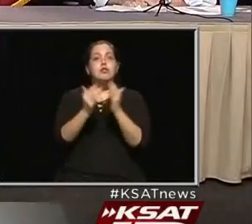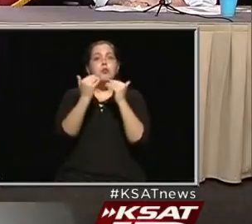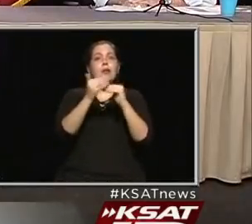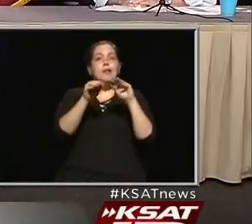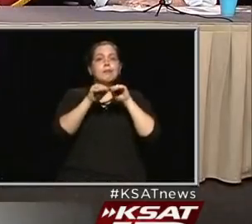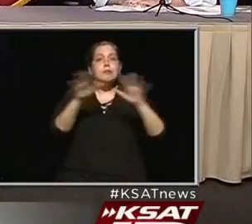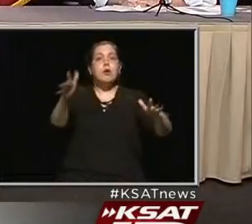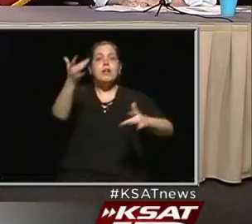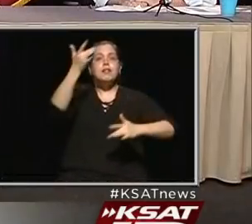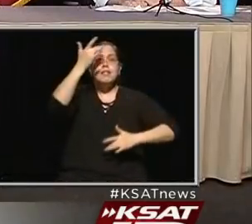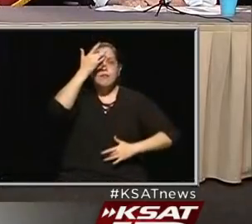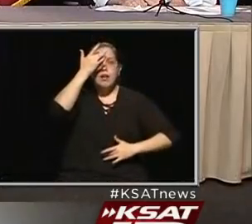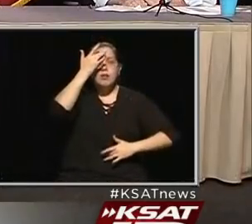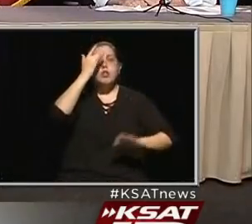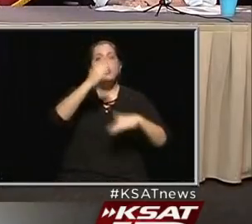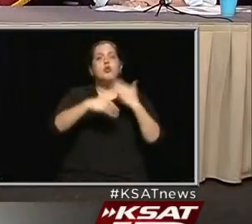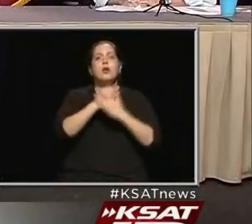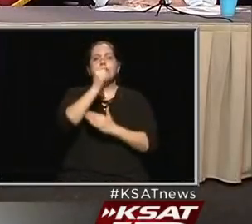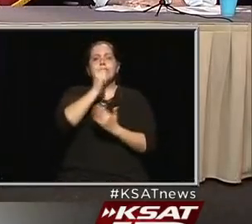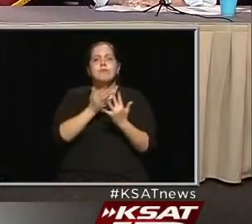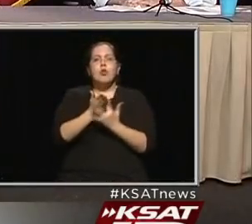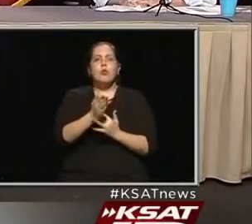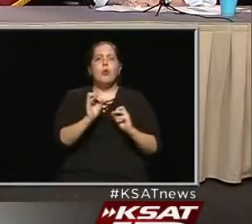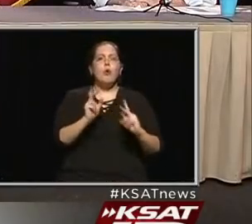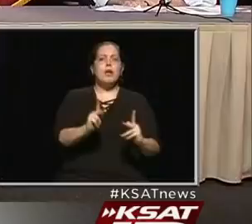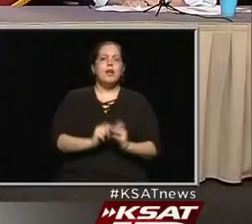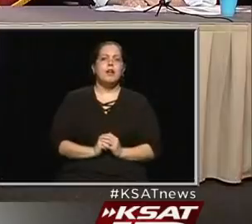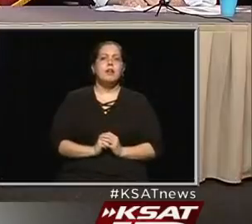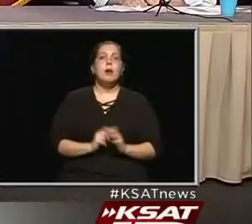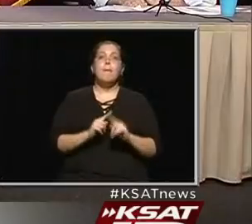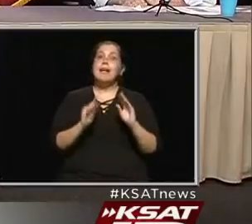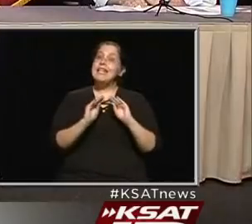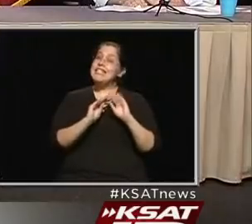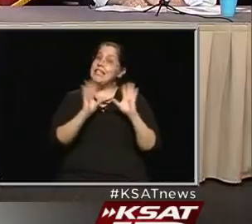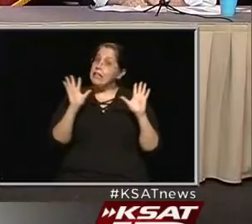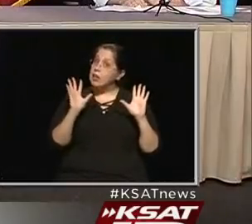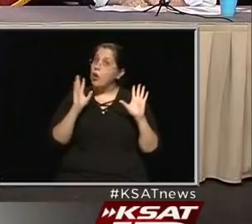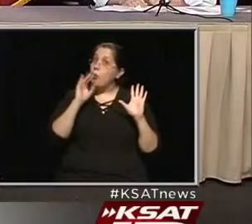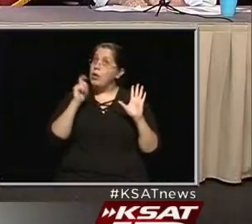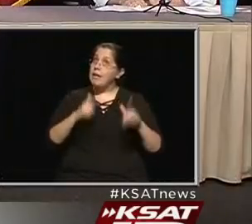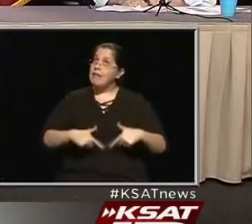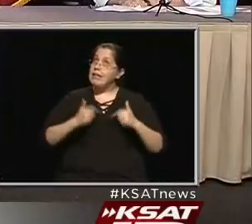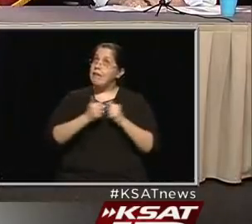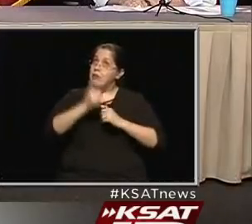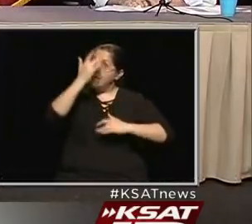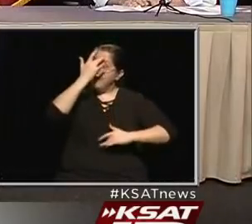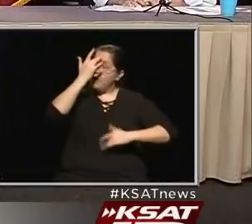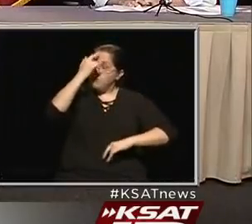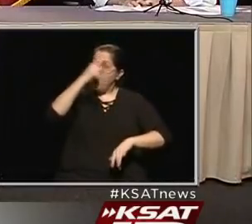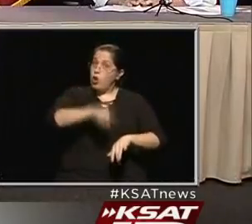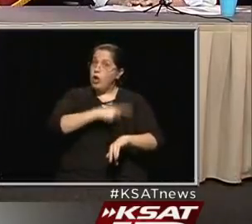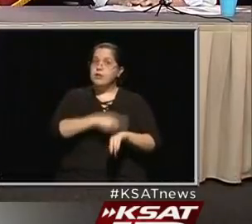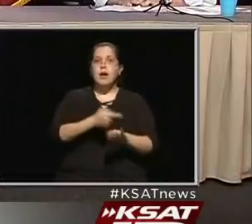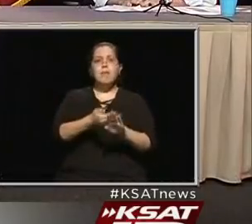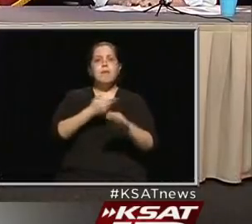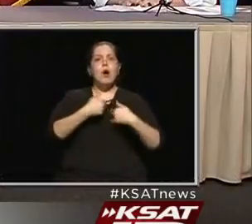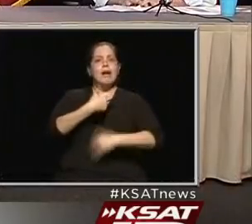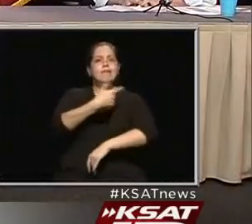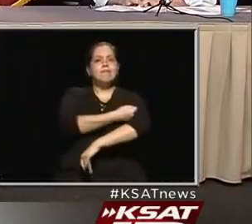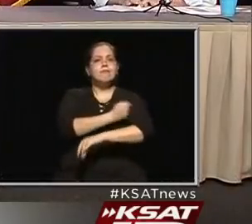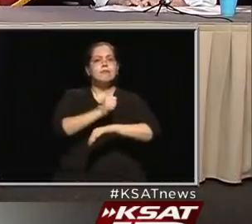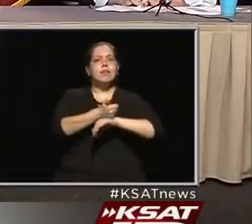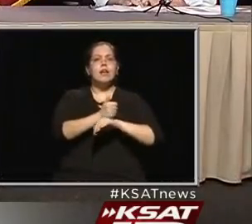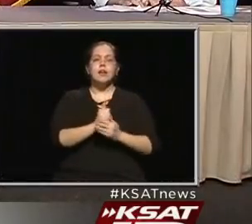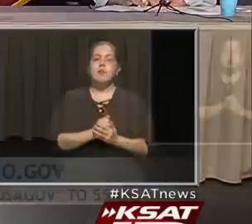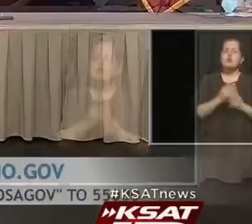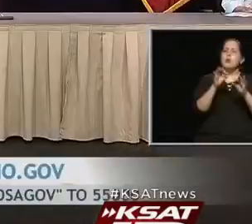the spread of this virus so we can all make it through this okay. But it's clear we're going to have to live with this virus some time before there's a vaccine, so it's